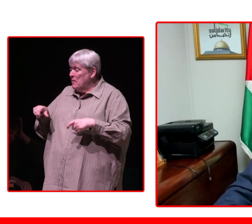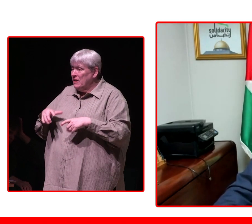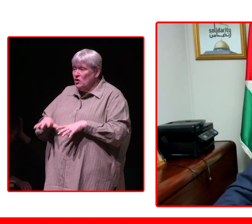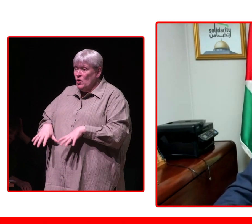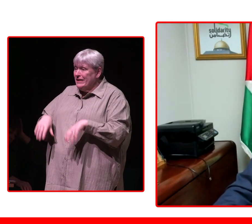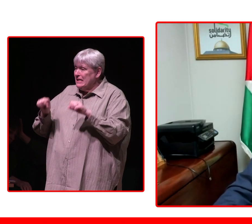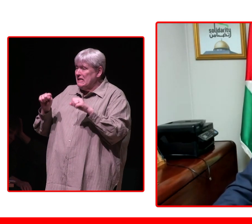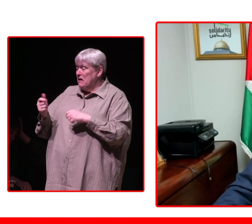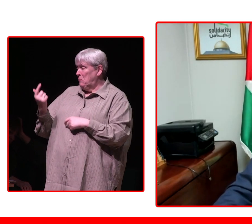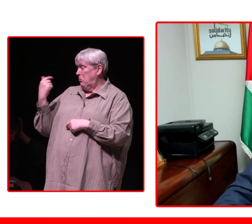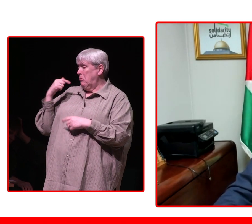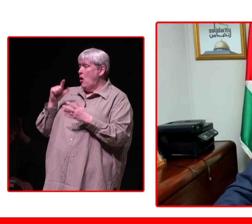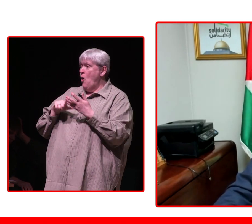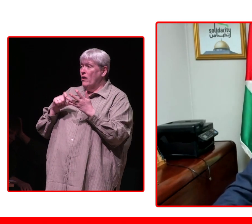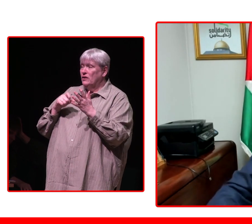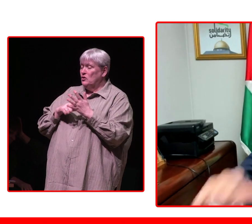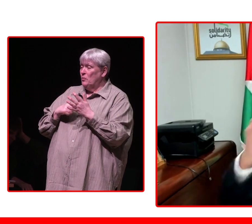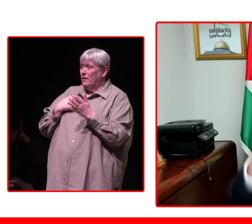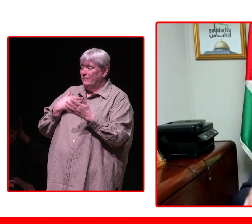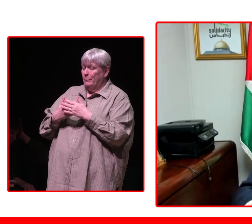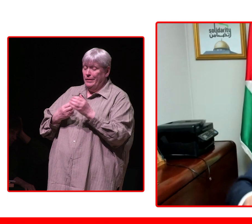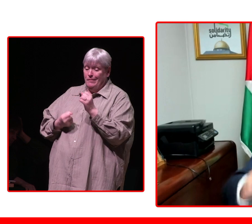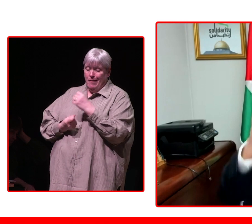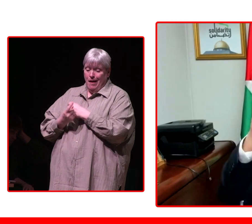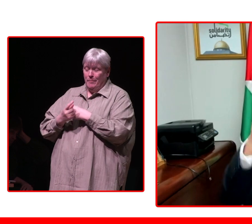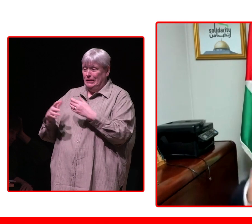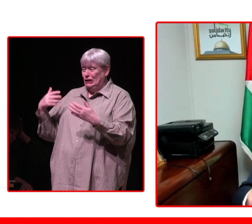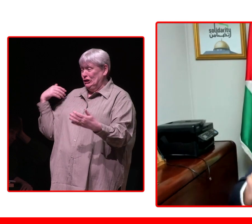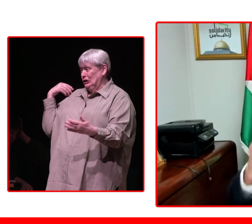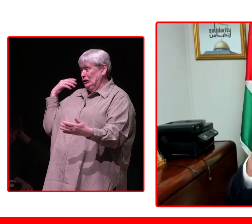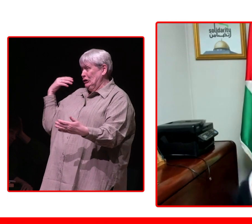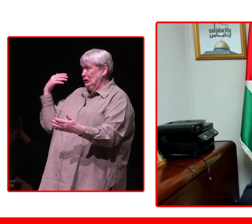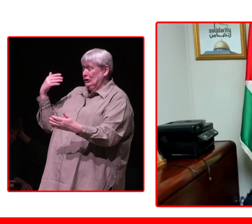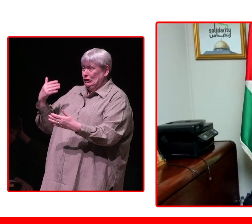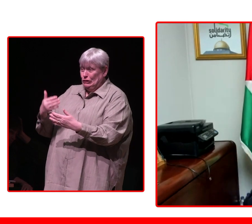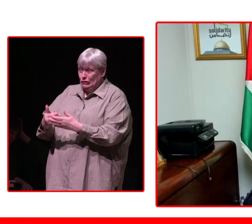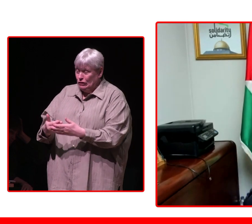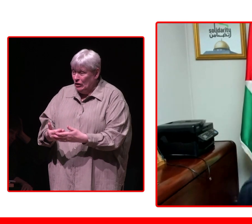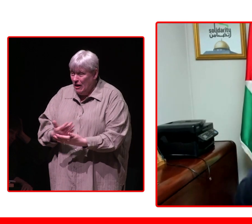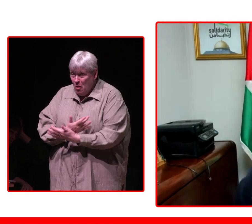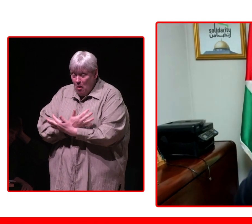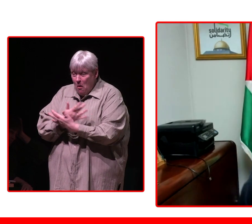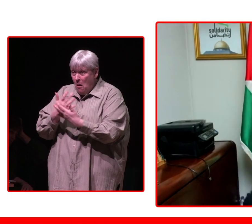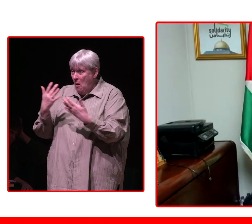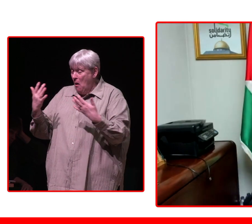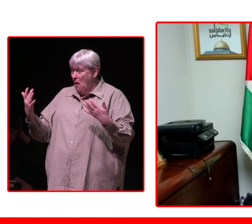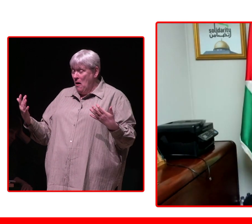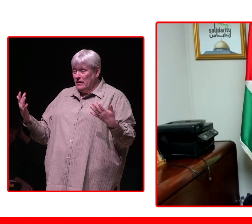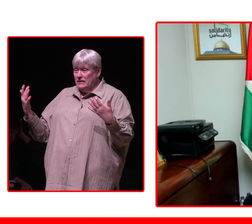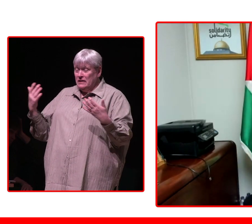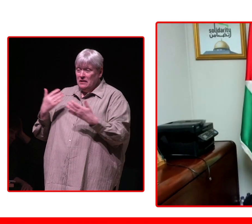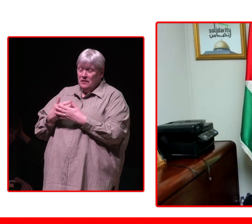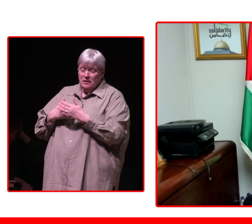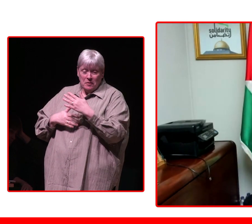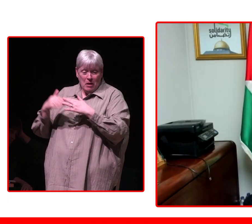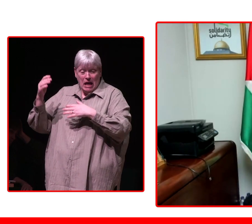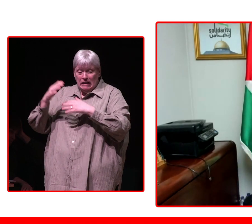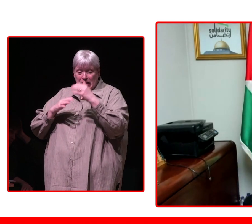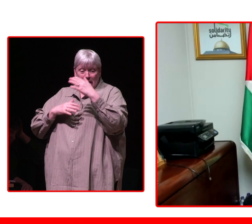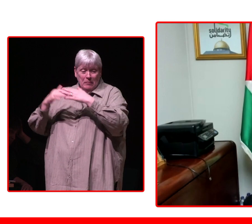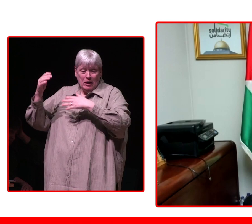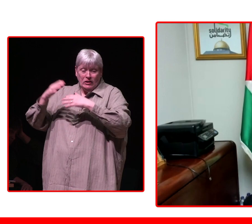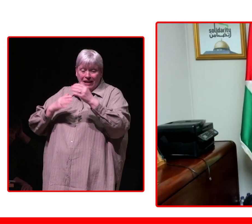October 7th. It was enabled over decades and decades of impunity, decades of evading accountability, and a